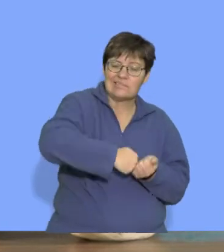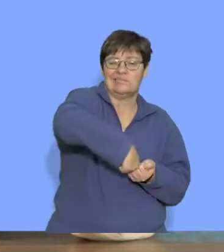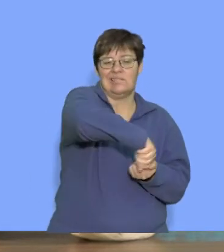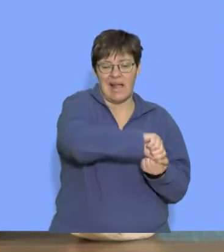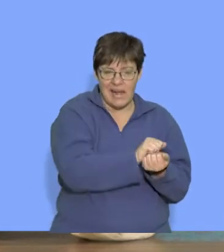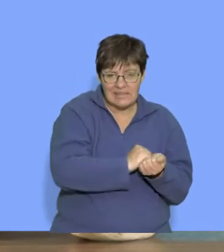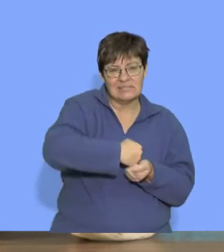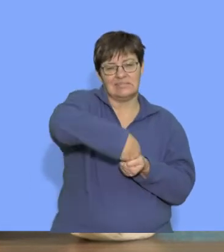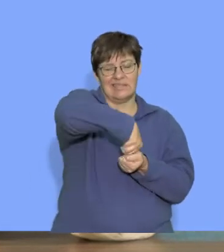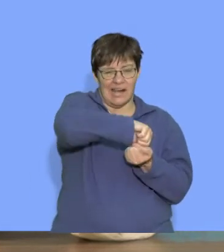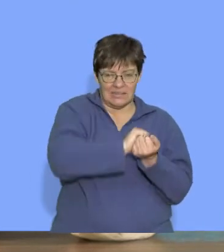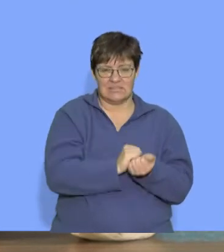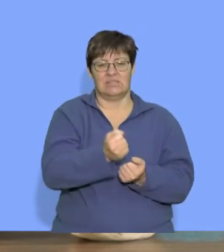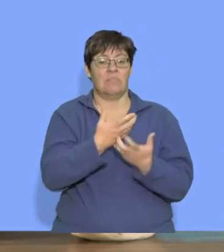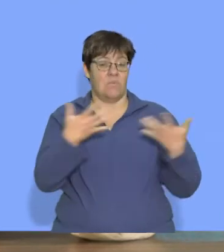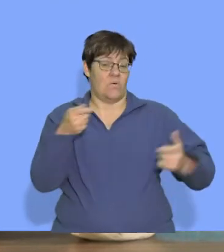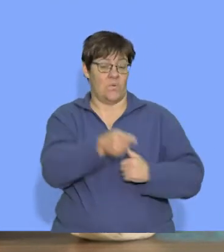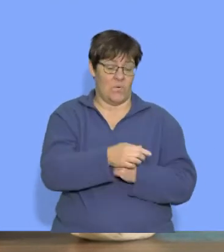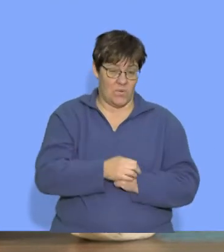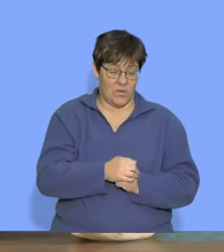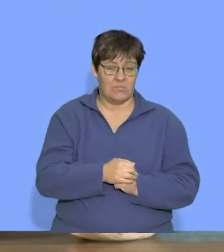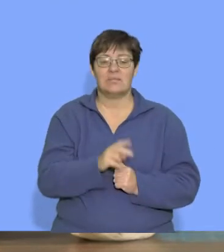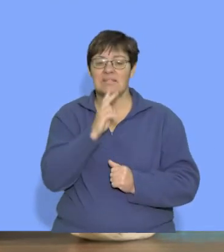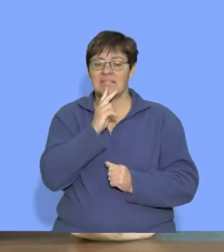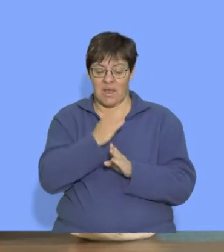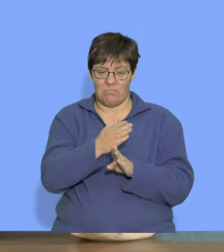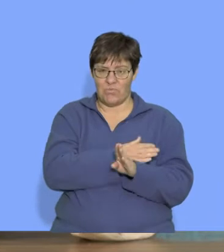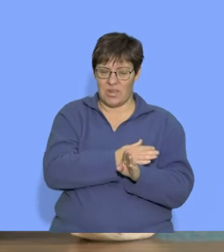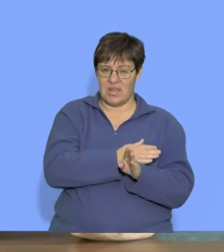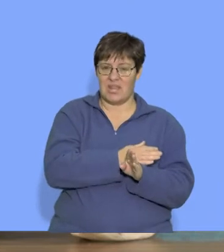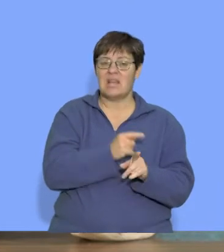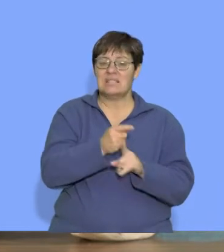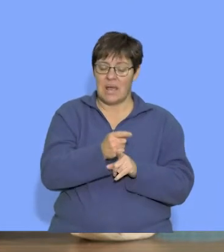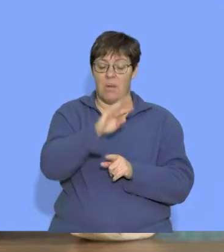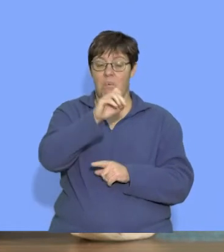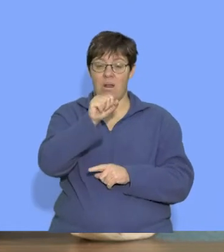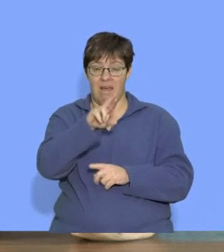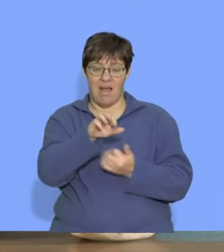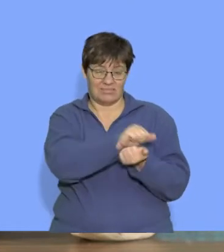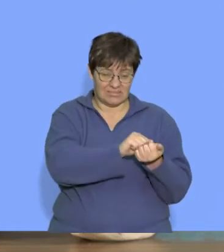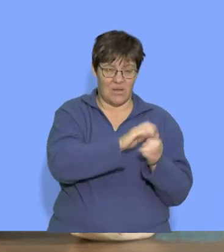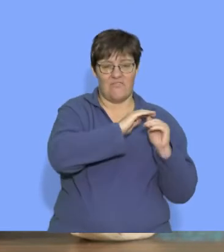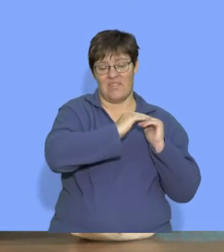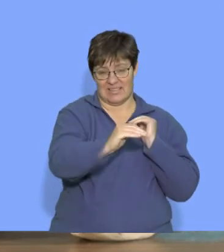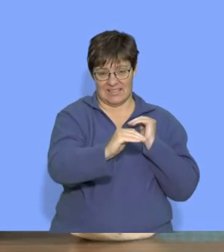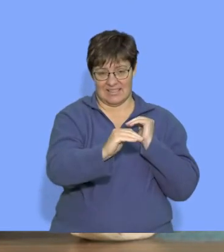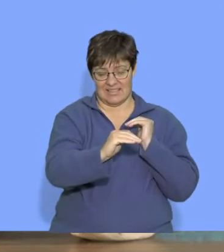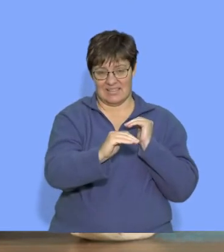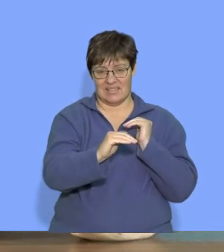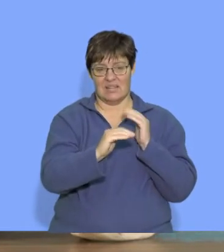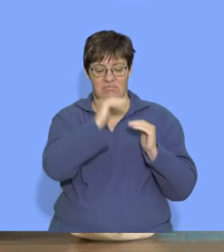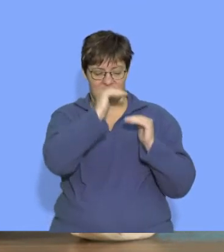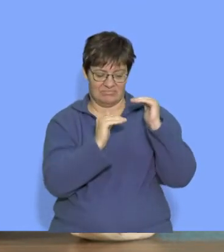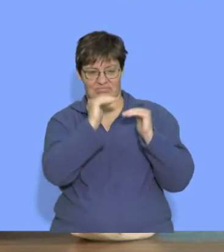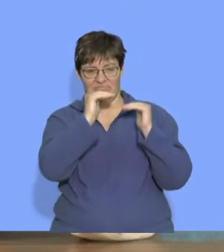And so they chew lots of their food, and hence you see that the premolars as well as your molars are flattened and have an